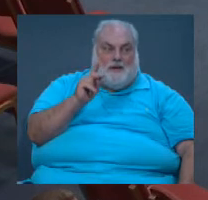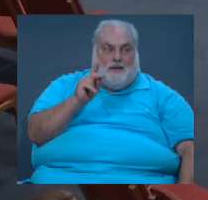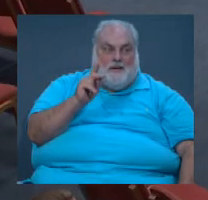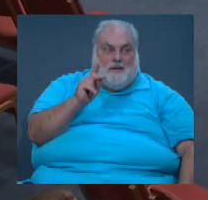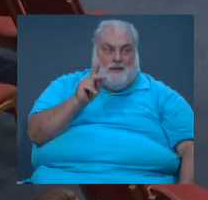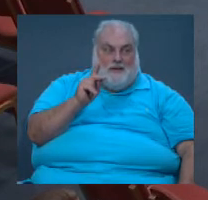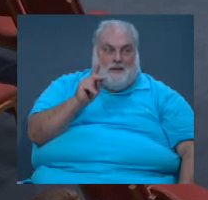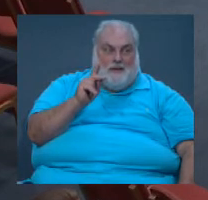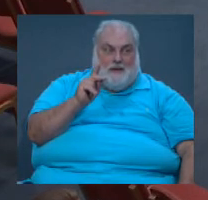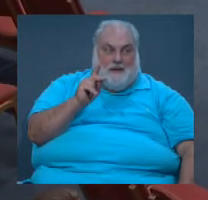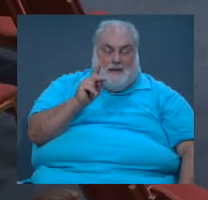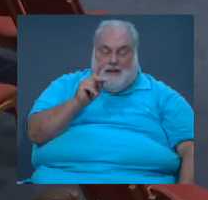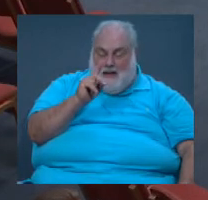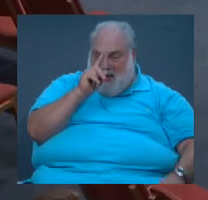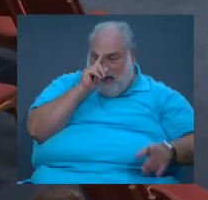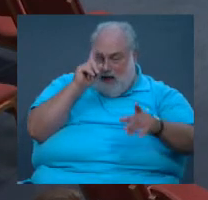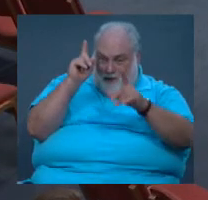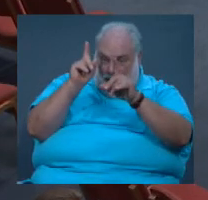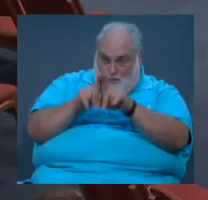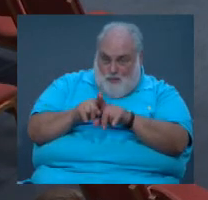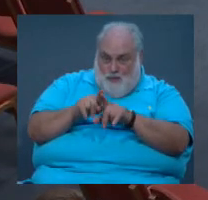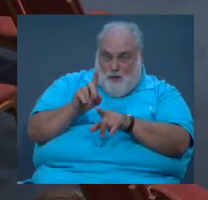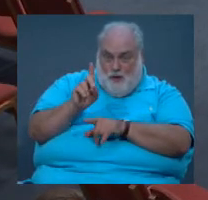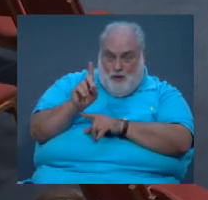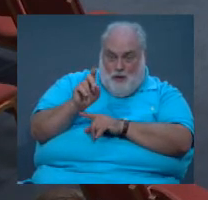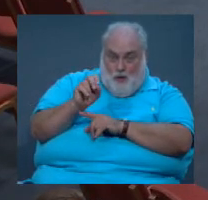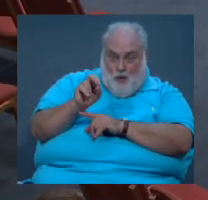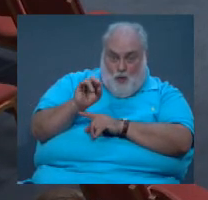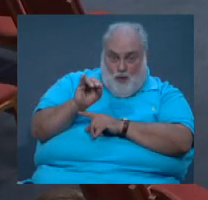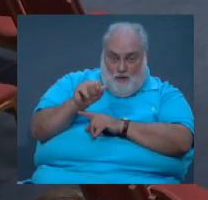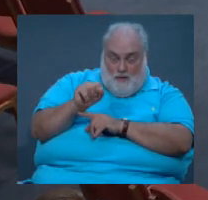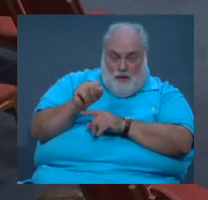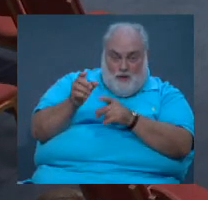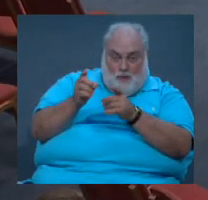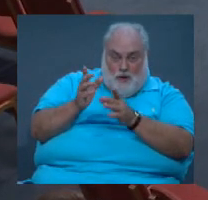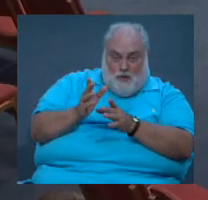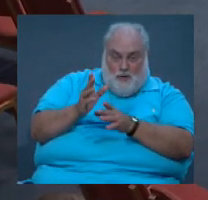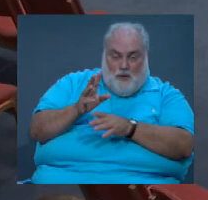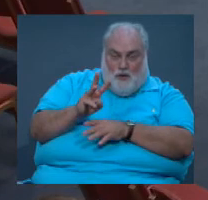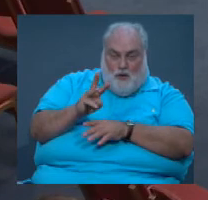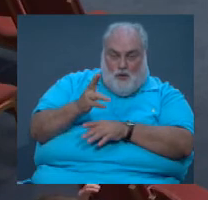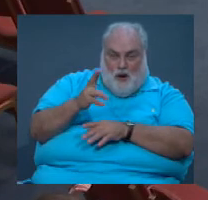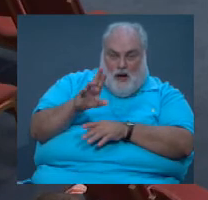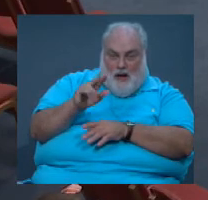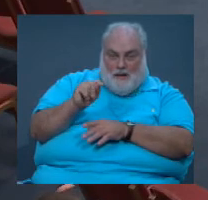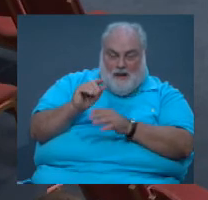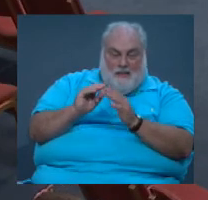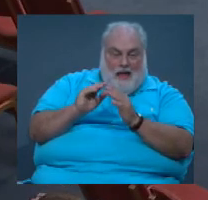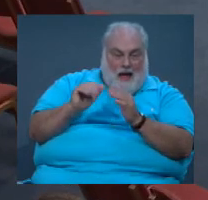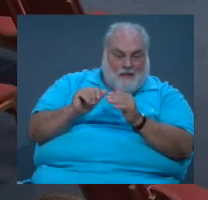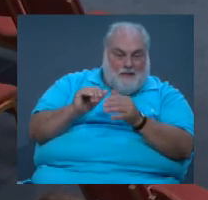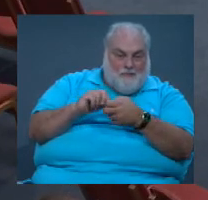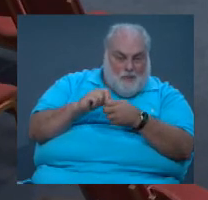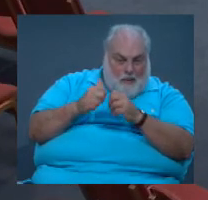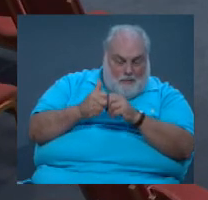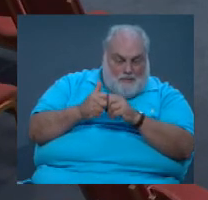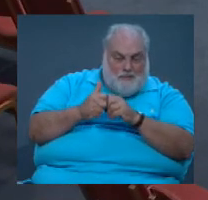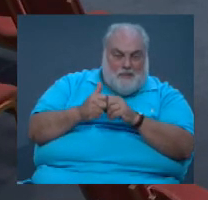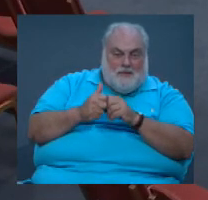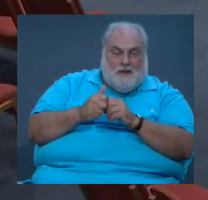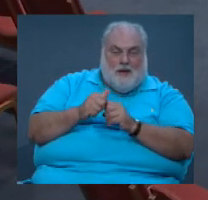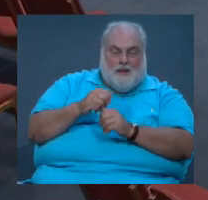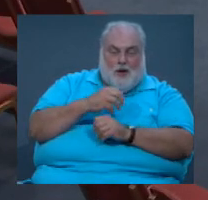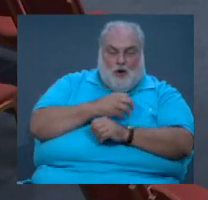Wow. I agree with Doris, Director Wright, in regards to the housing issues and the code enforcement.